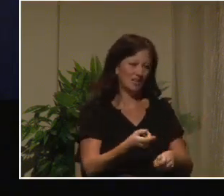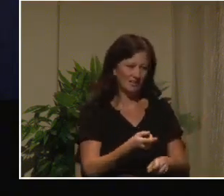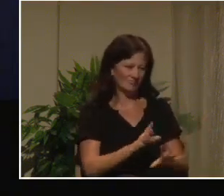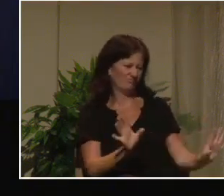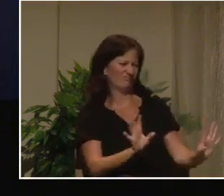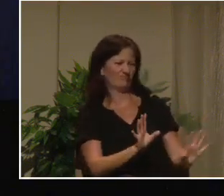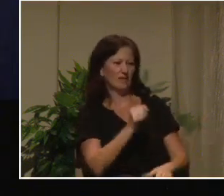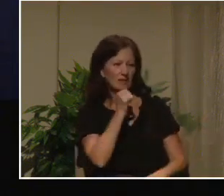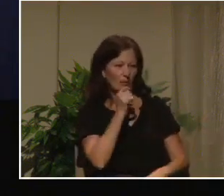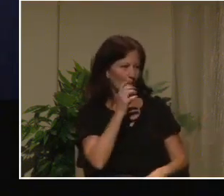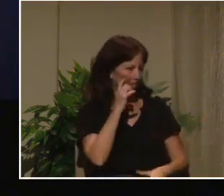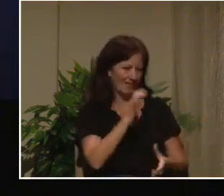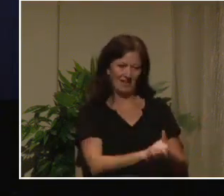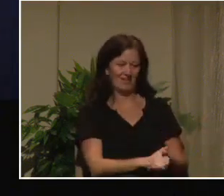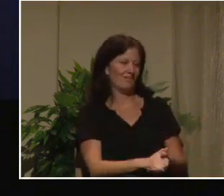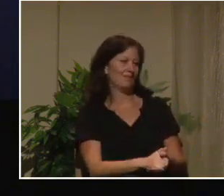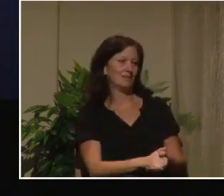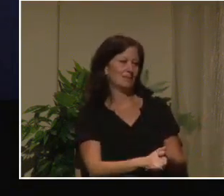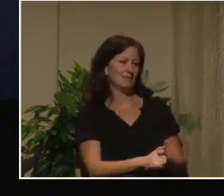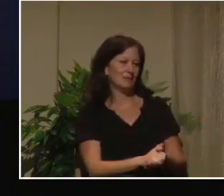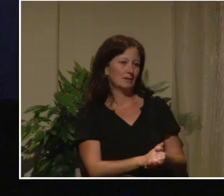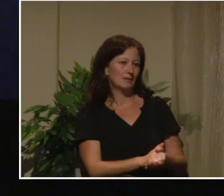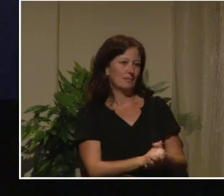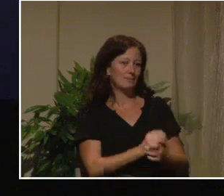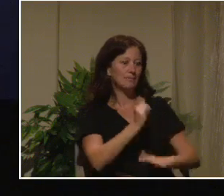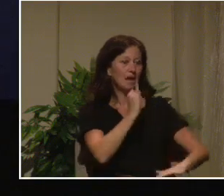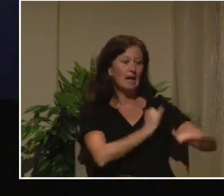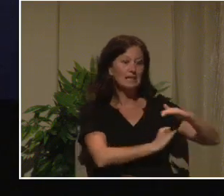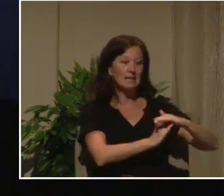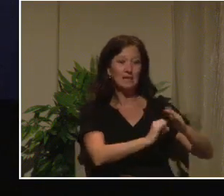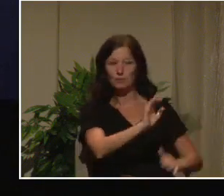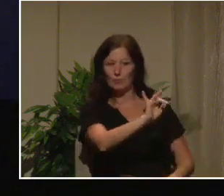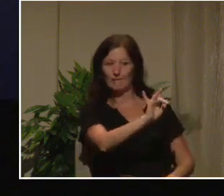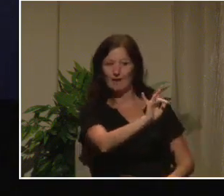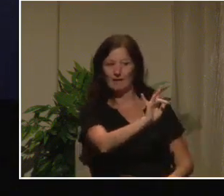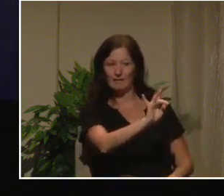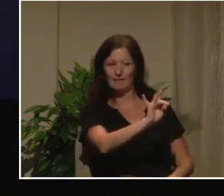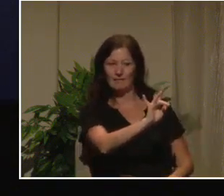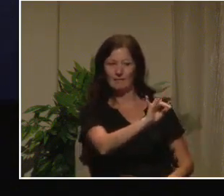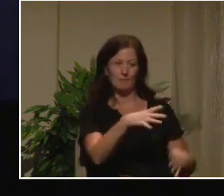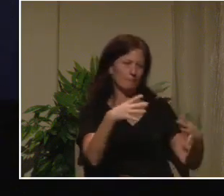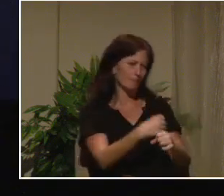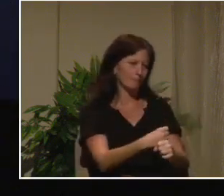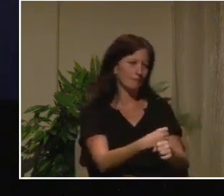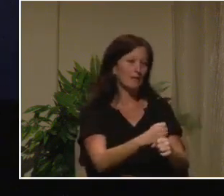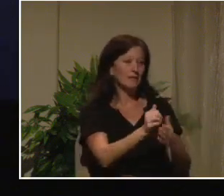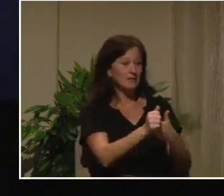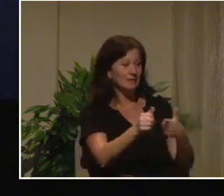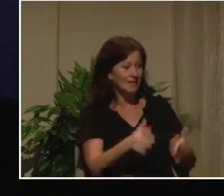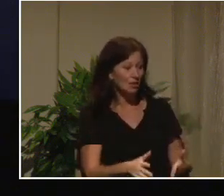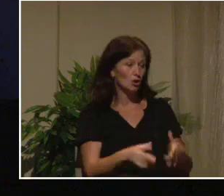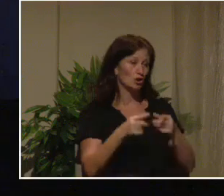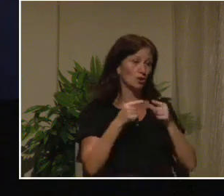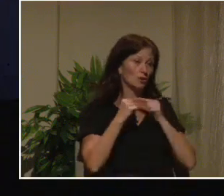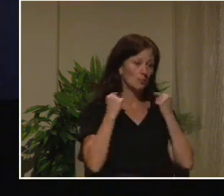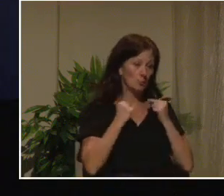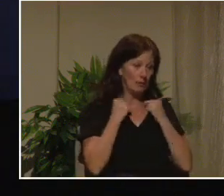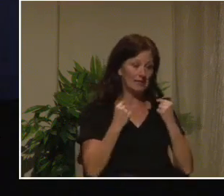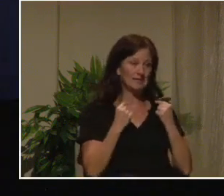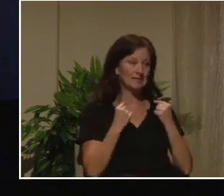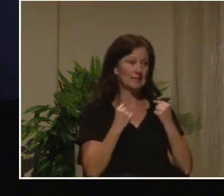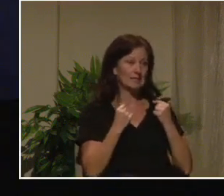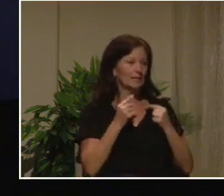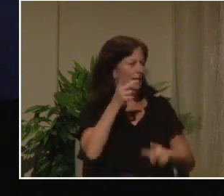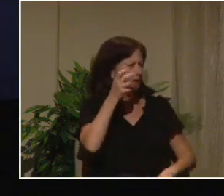And what happens, you go to Isaiah 25, and I'm going to give a brief paraphrase, but the leaders, the priests, and the leaders of the people, they